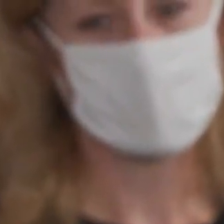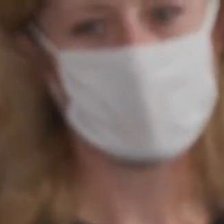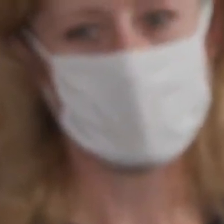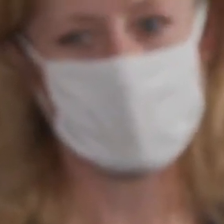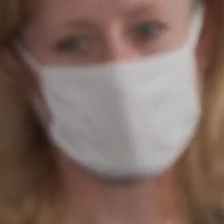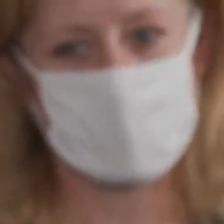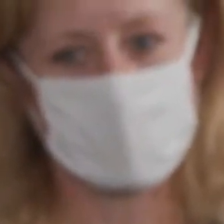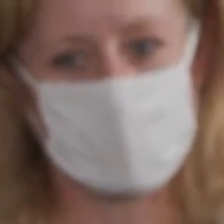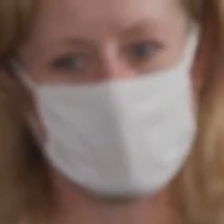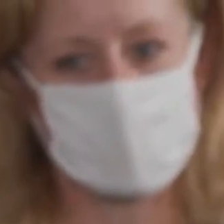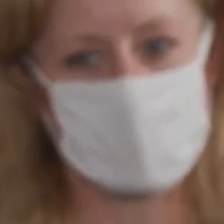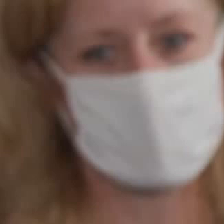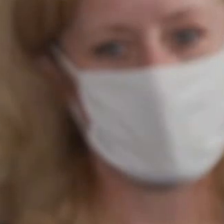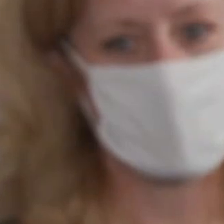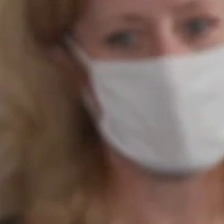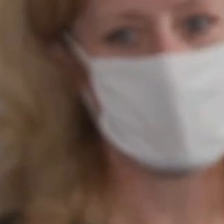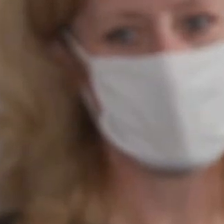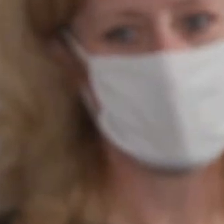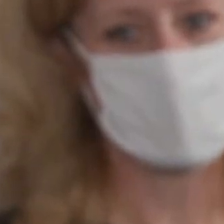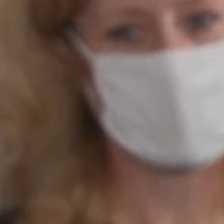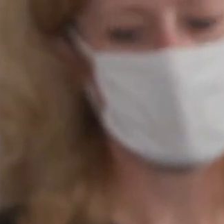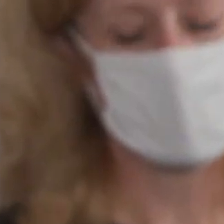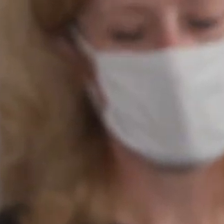You're not allergic to anything? No.